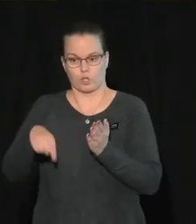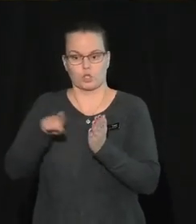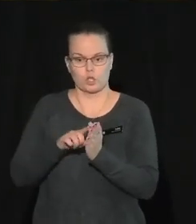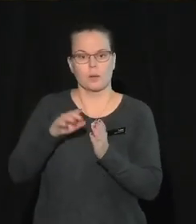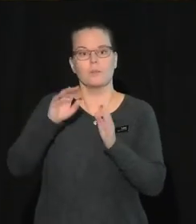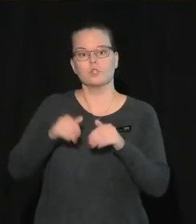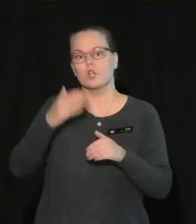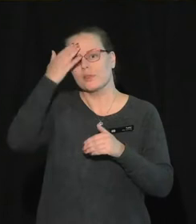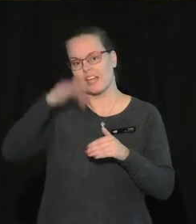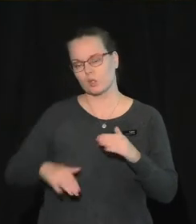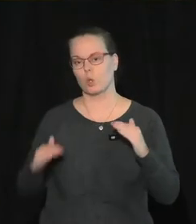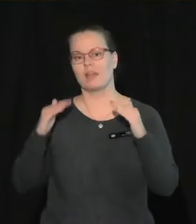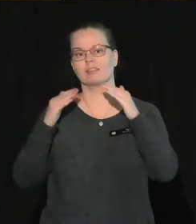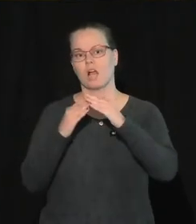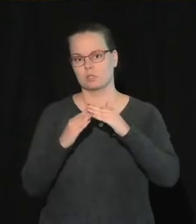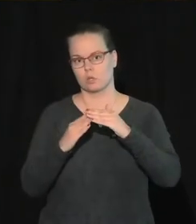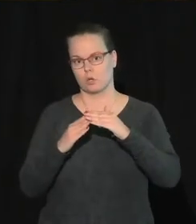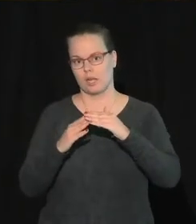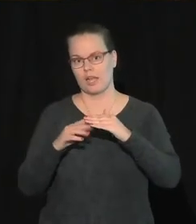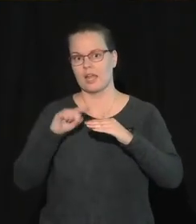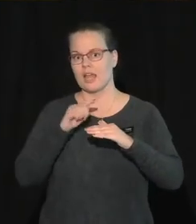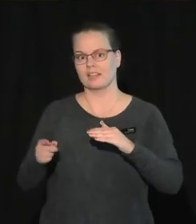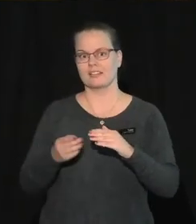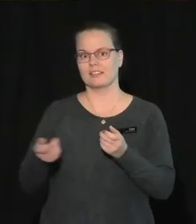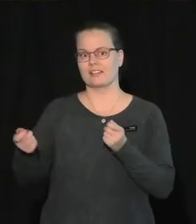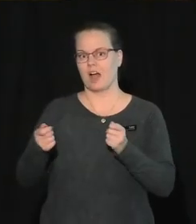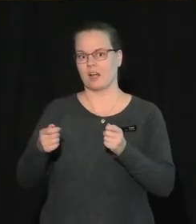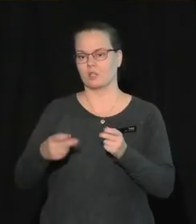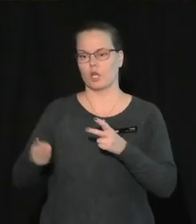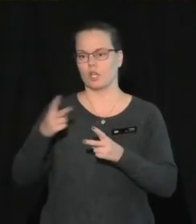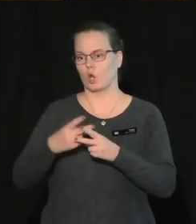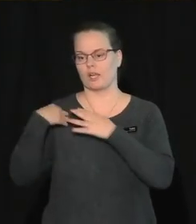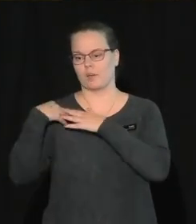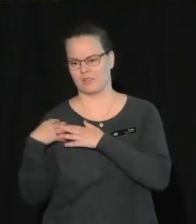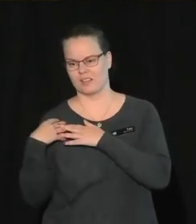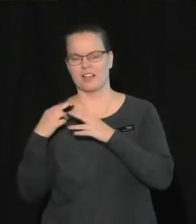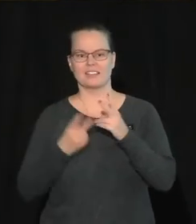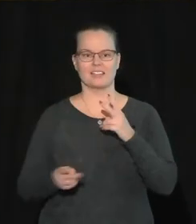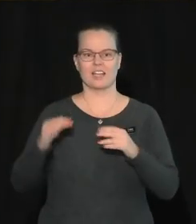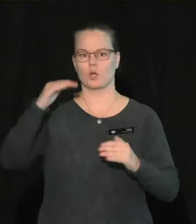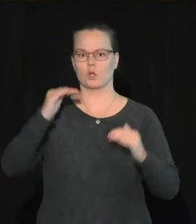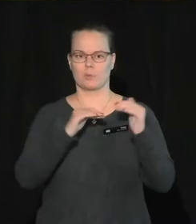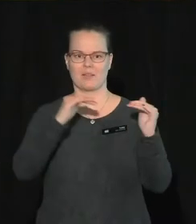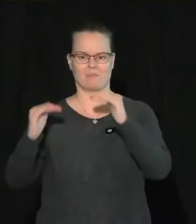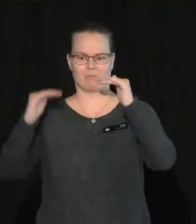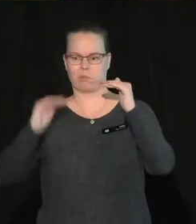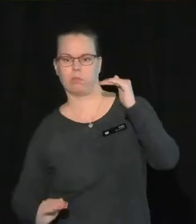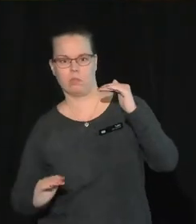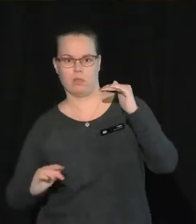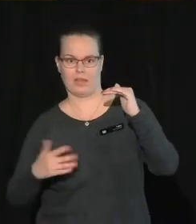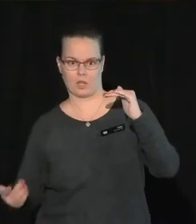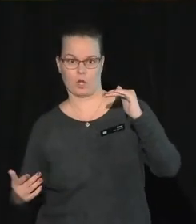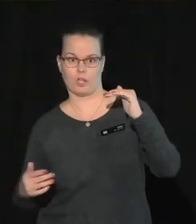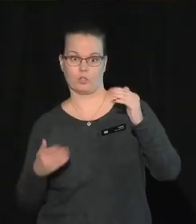the extent that the burden to do so is not considered to be disproportionate. Let me say